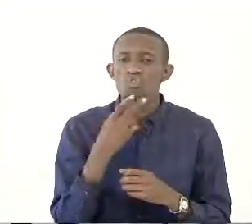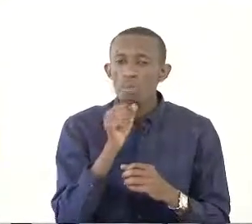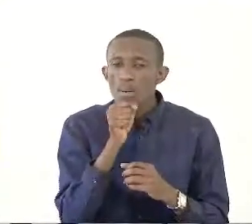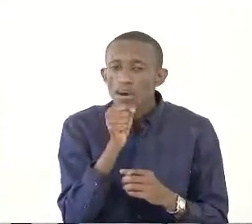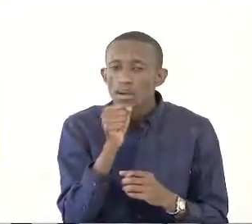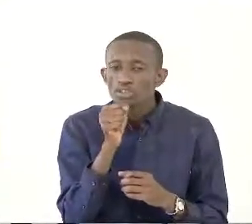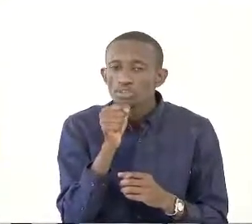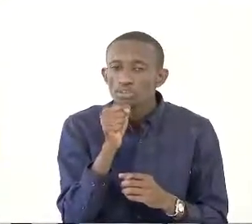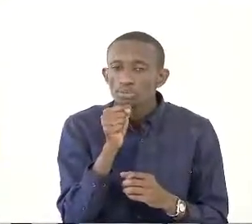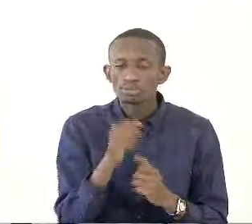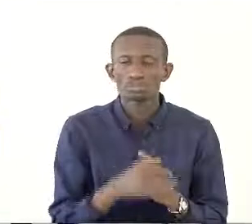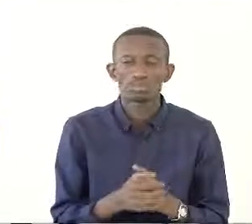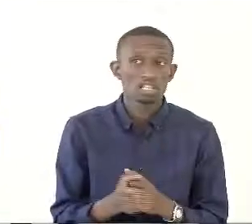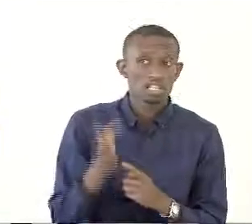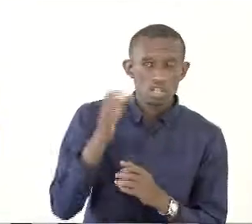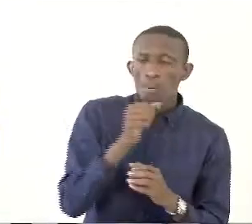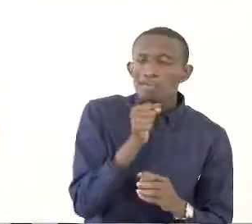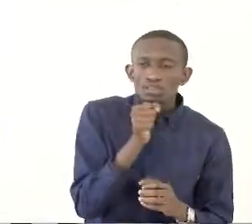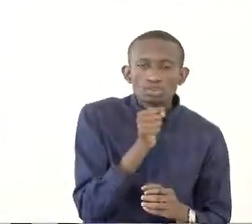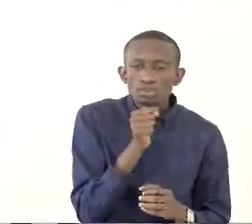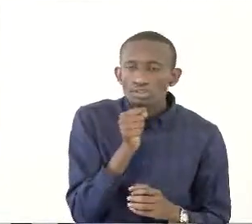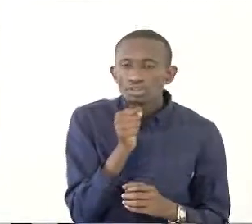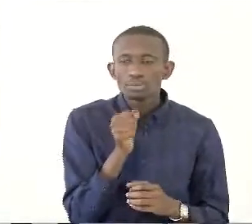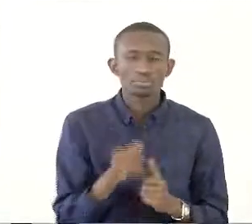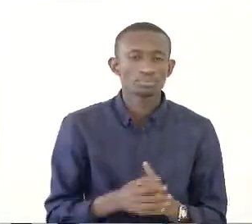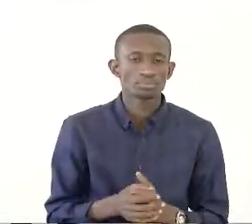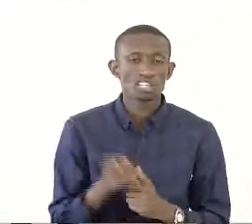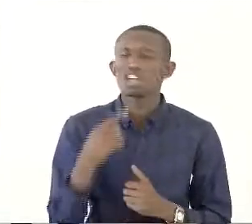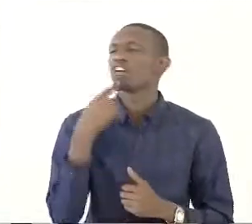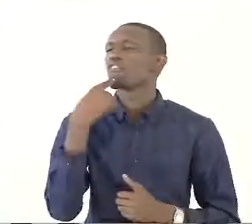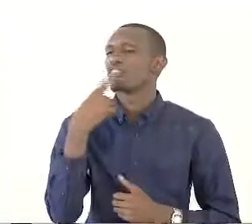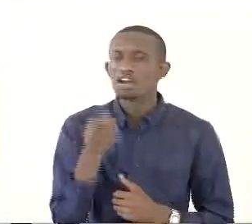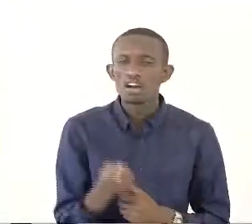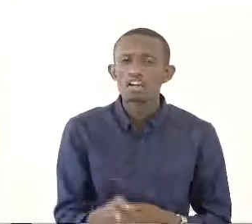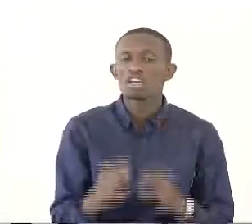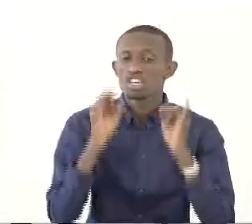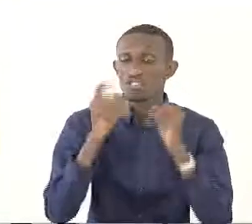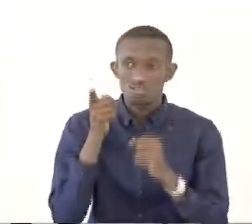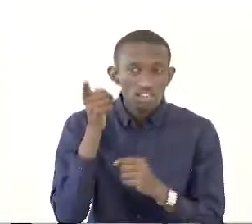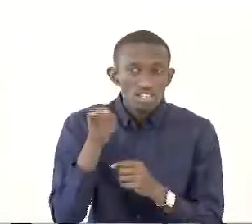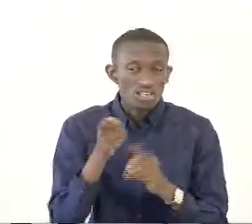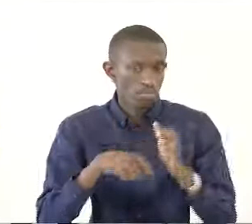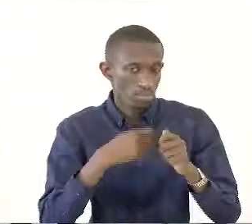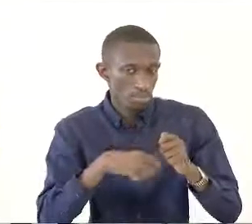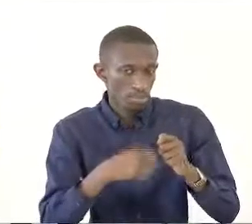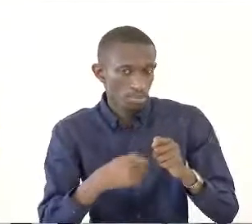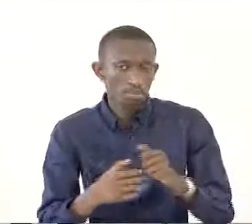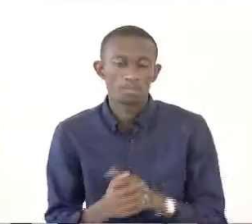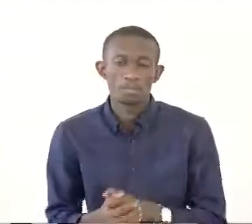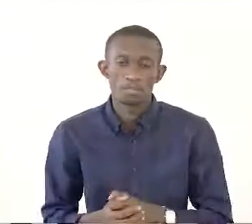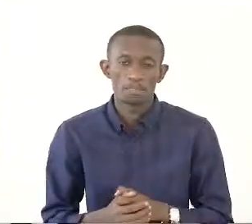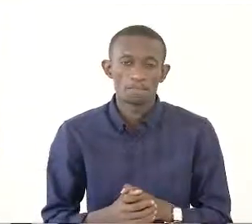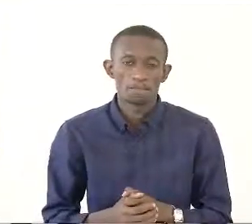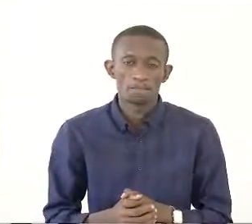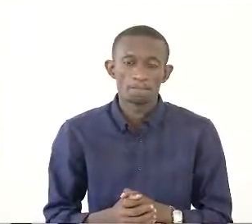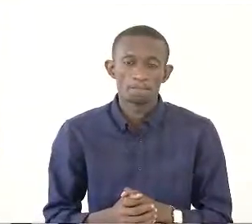speaker is only to tell you whether there are this radiation. So here's the thing,